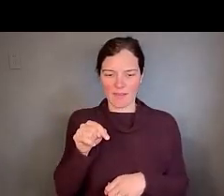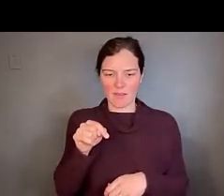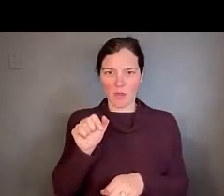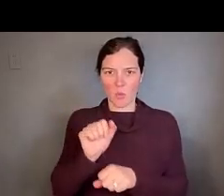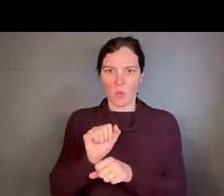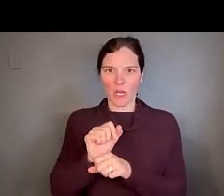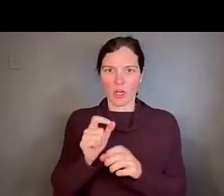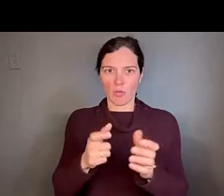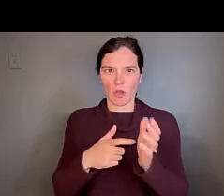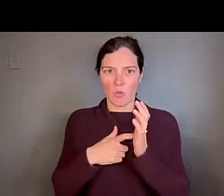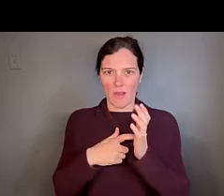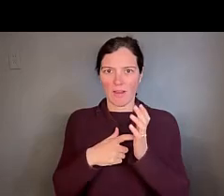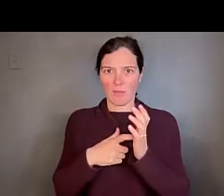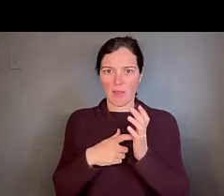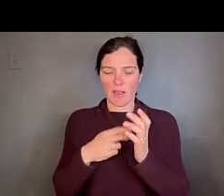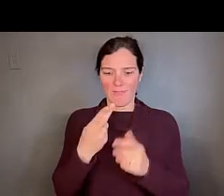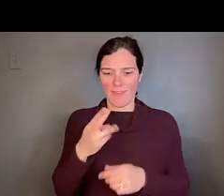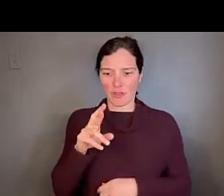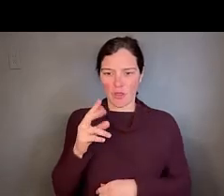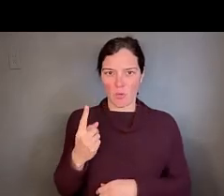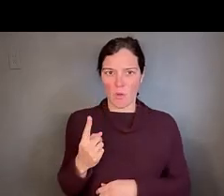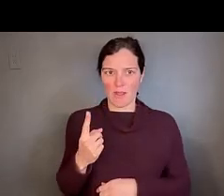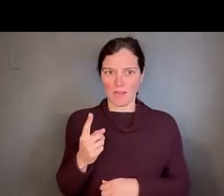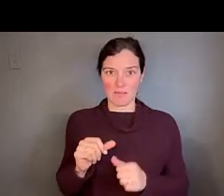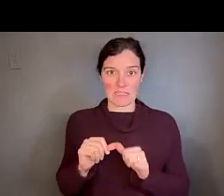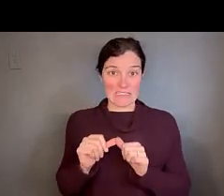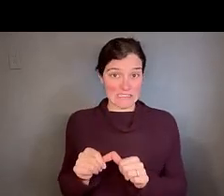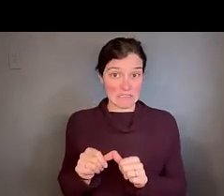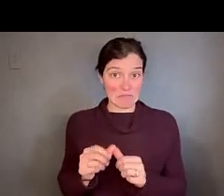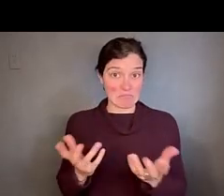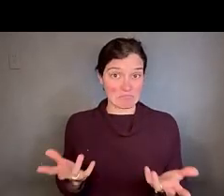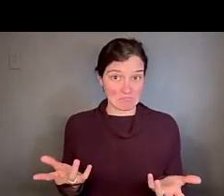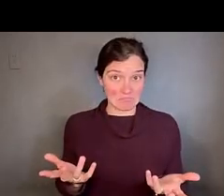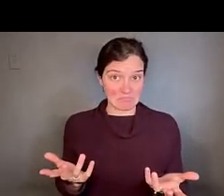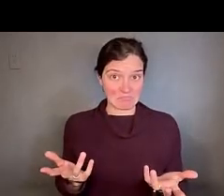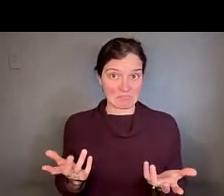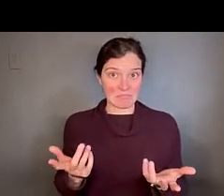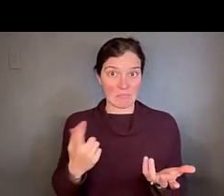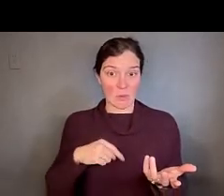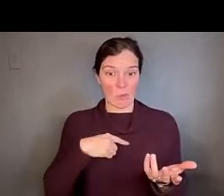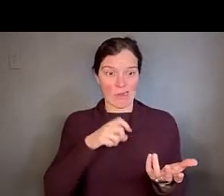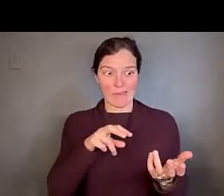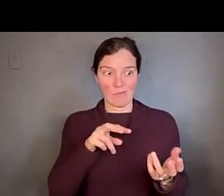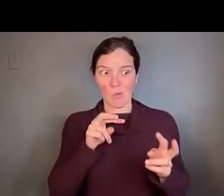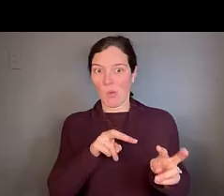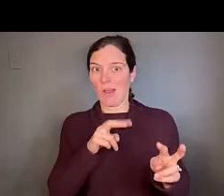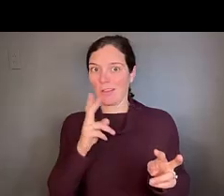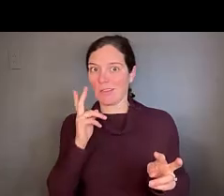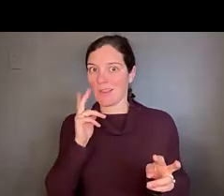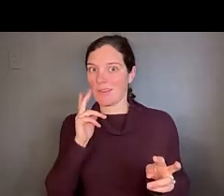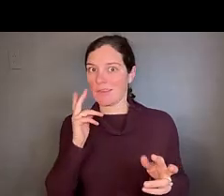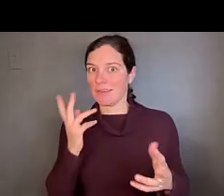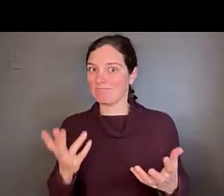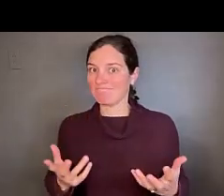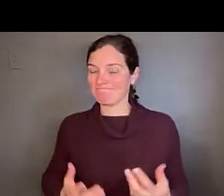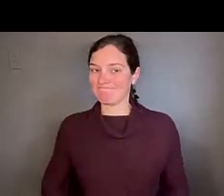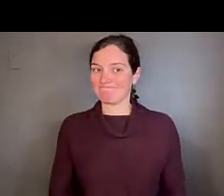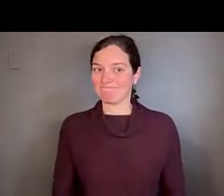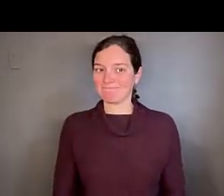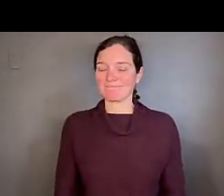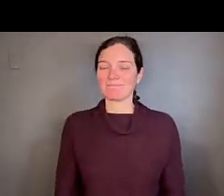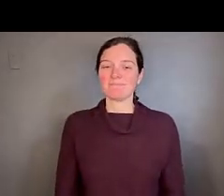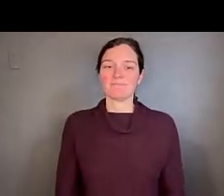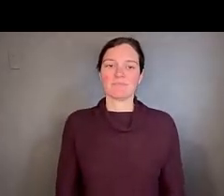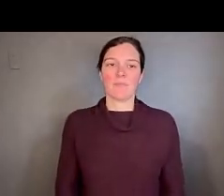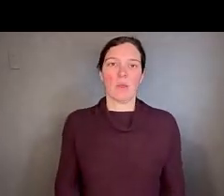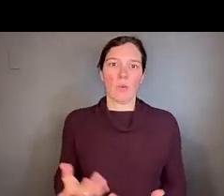work requirements aspect of HR1 continue? So we all have to watch and see what the